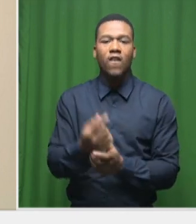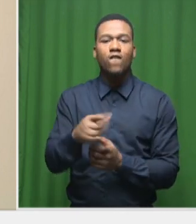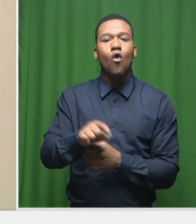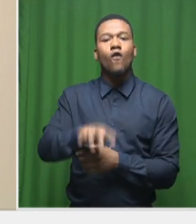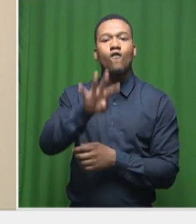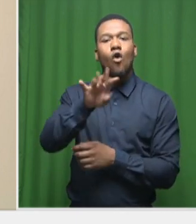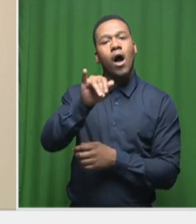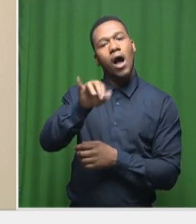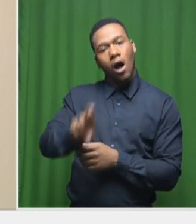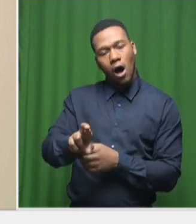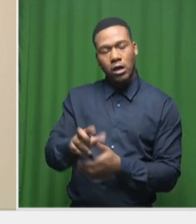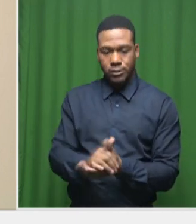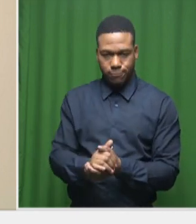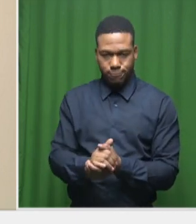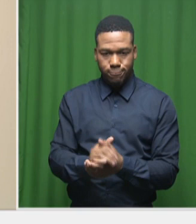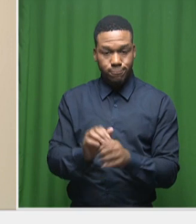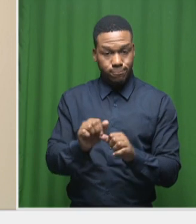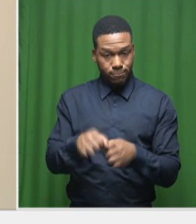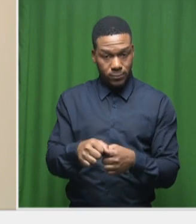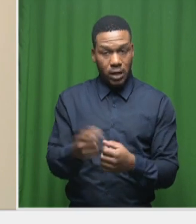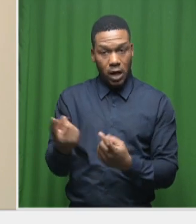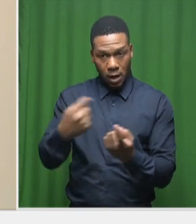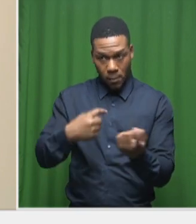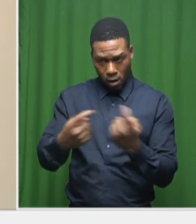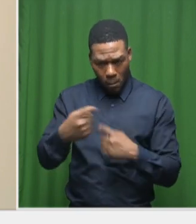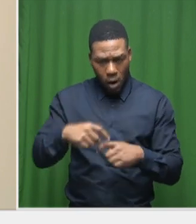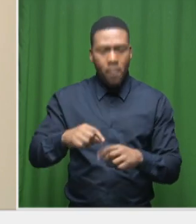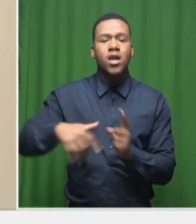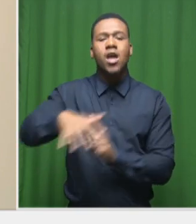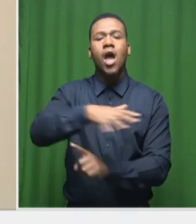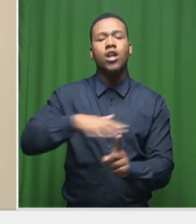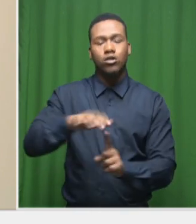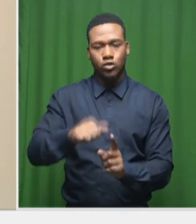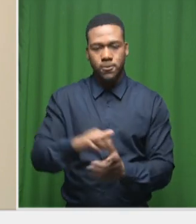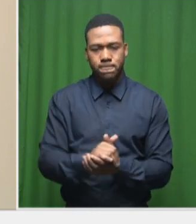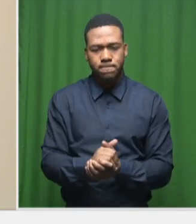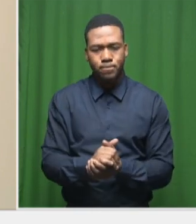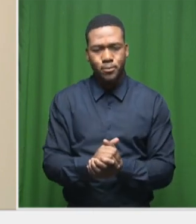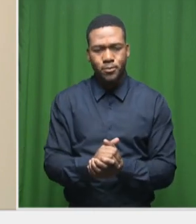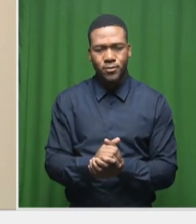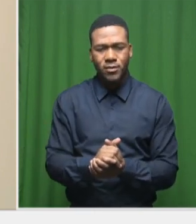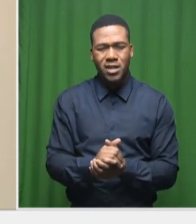disruptive technologies that are coming into the industry. Yeah. So it's